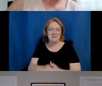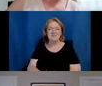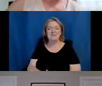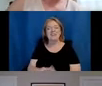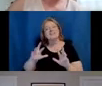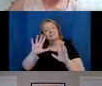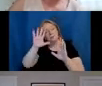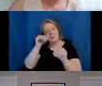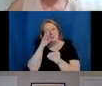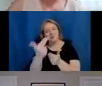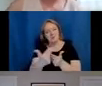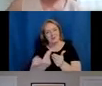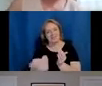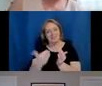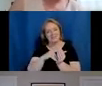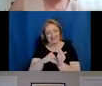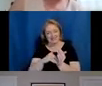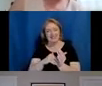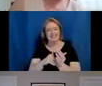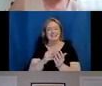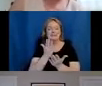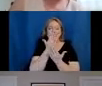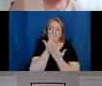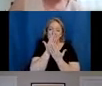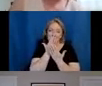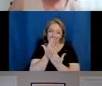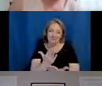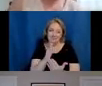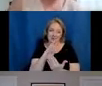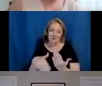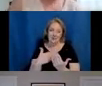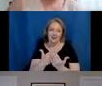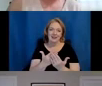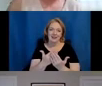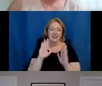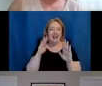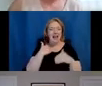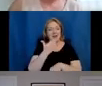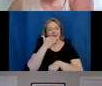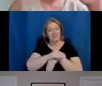us then. So I want to say thank you to everyone, and I hope you have a great night.